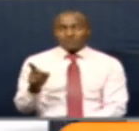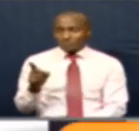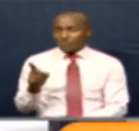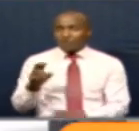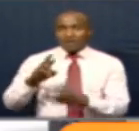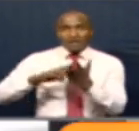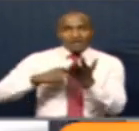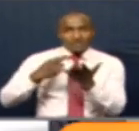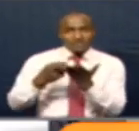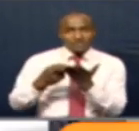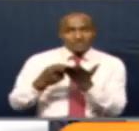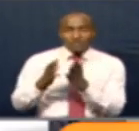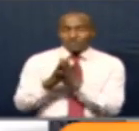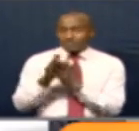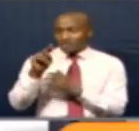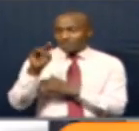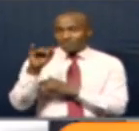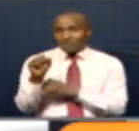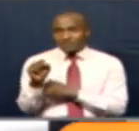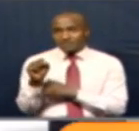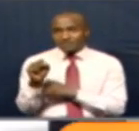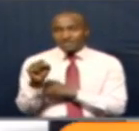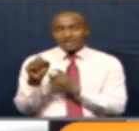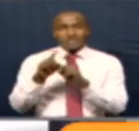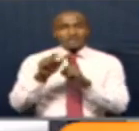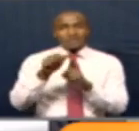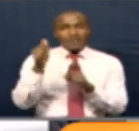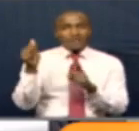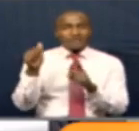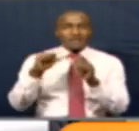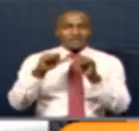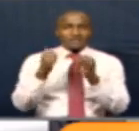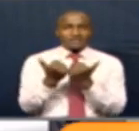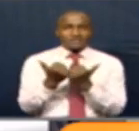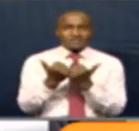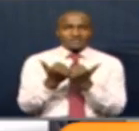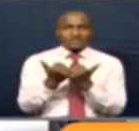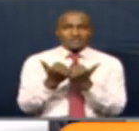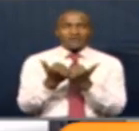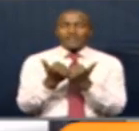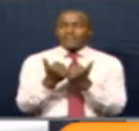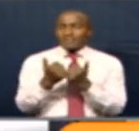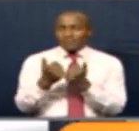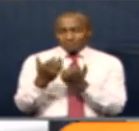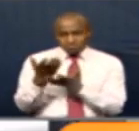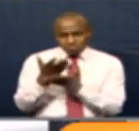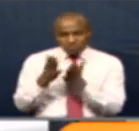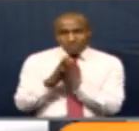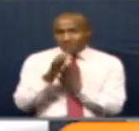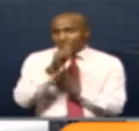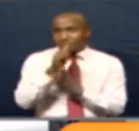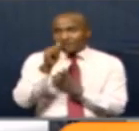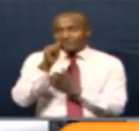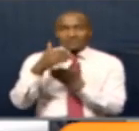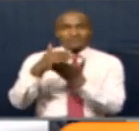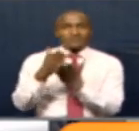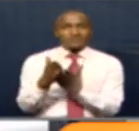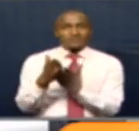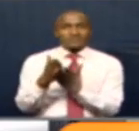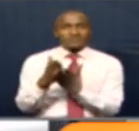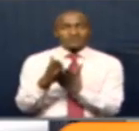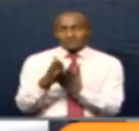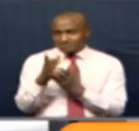like the National Youth Service and other national agencies, leveraging our relationships with the private sector, for example, is going